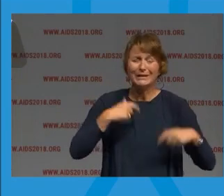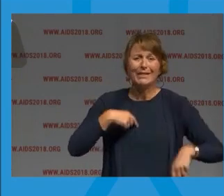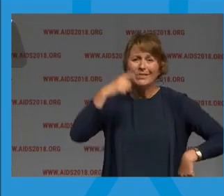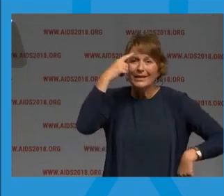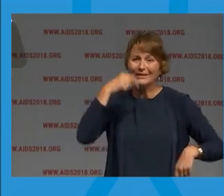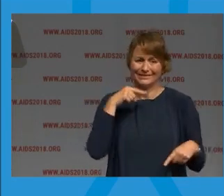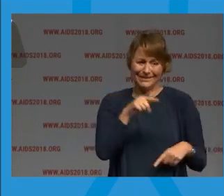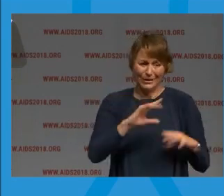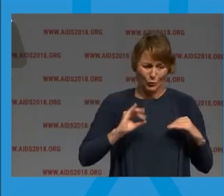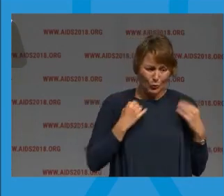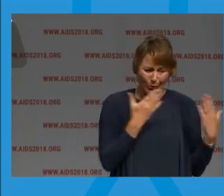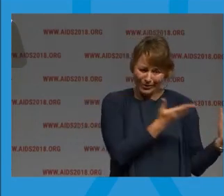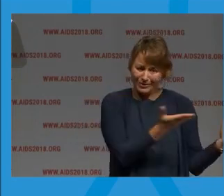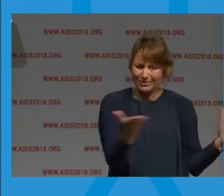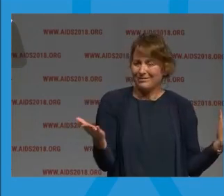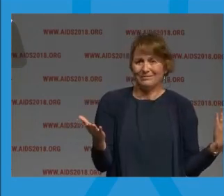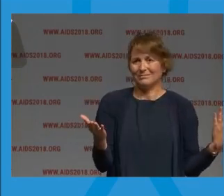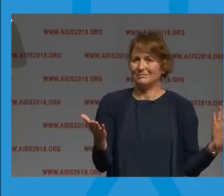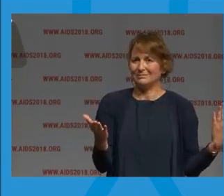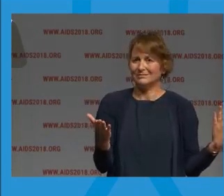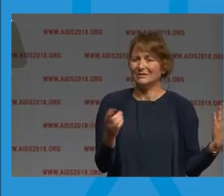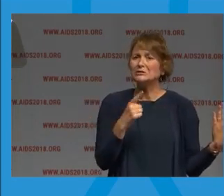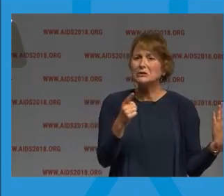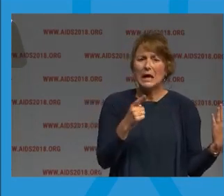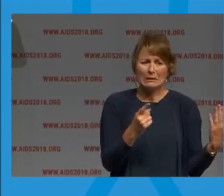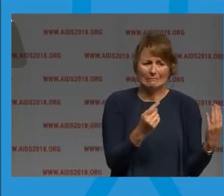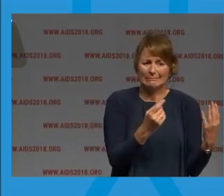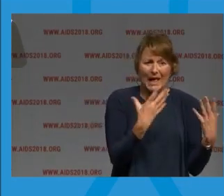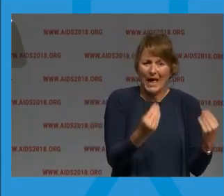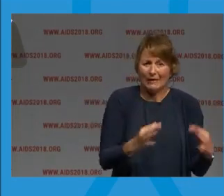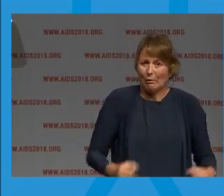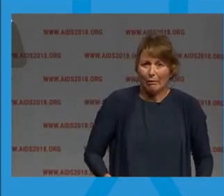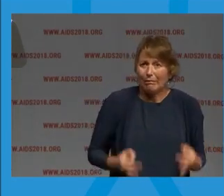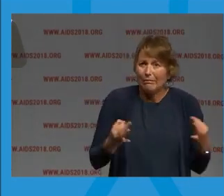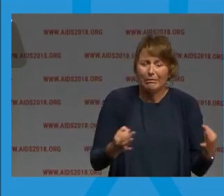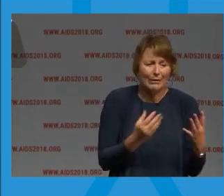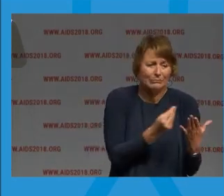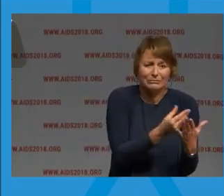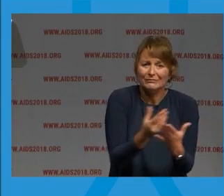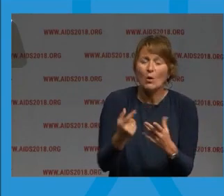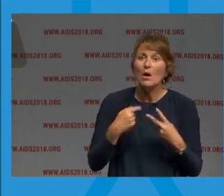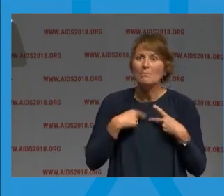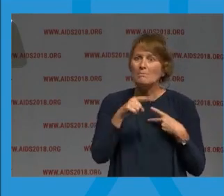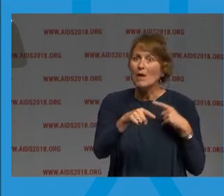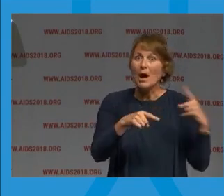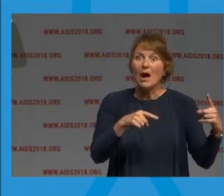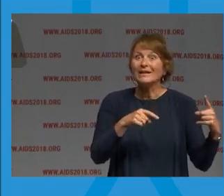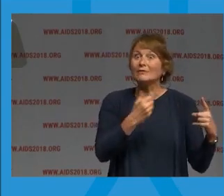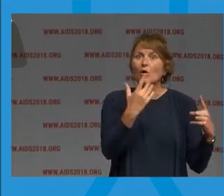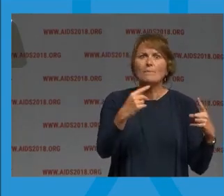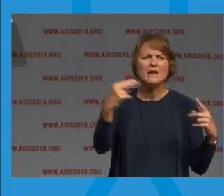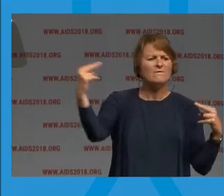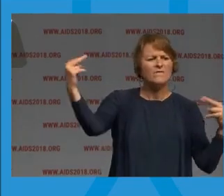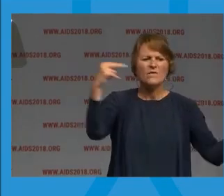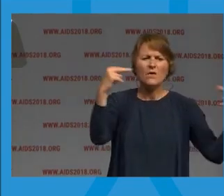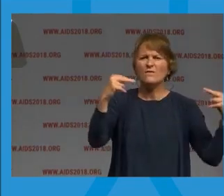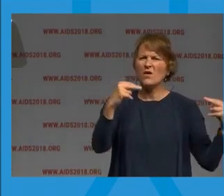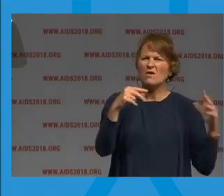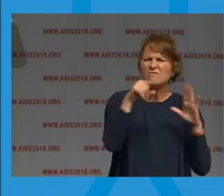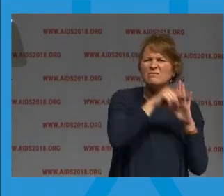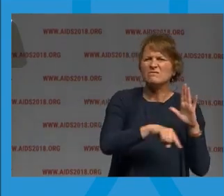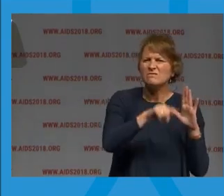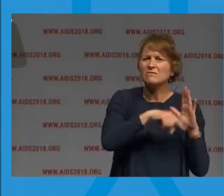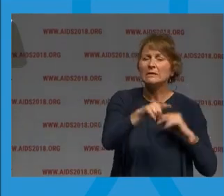youth who have so few resources and have so many dangerous beliefs working against them can talk about